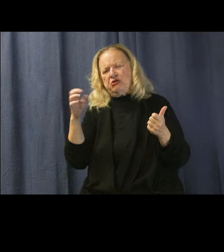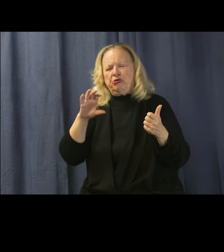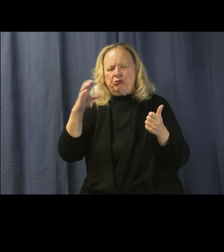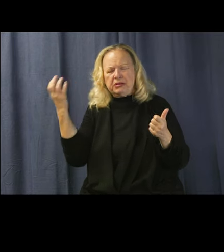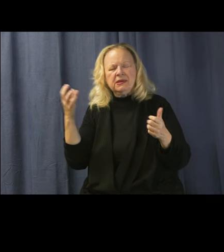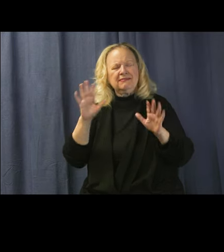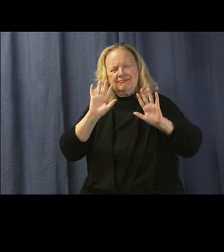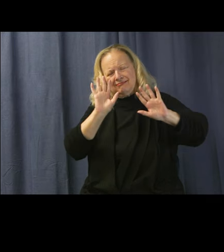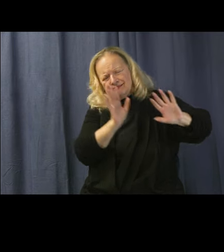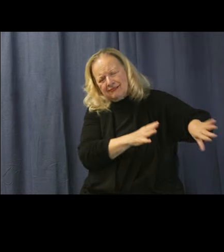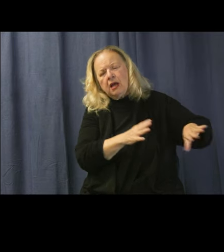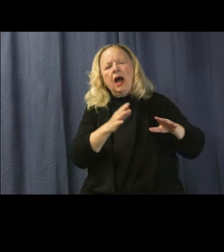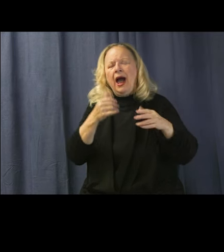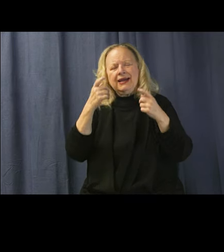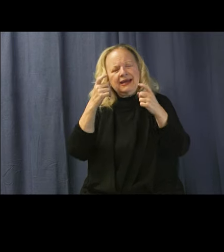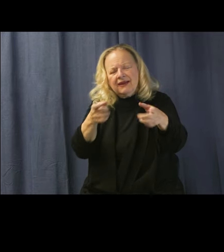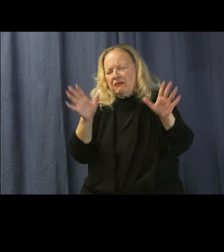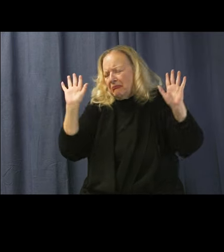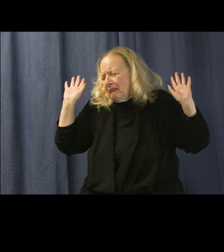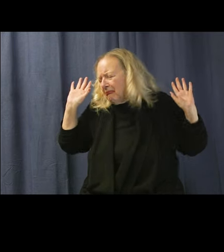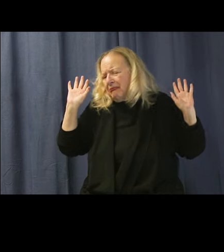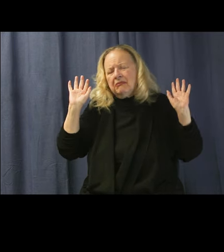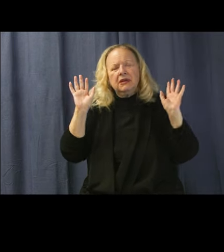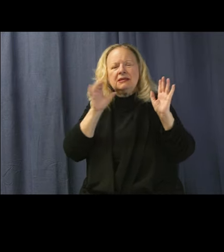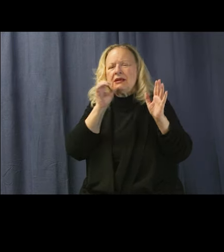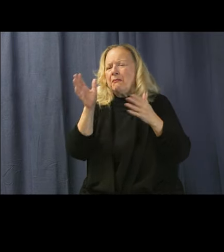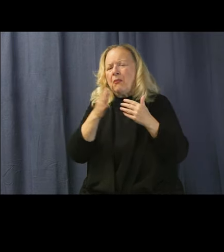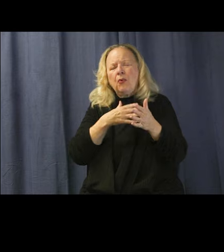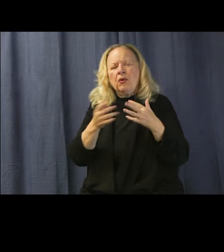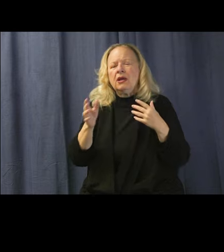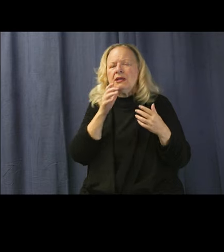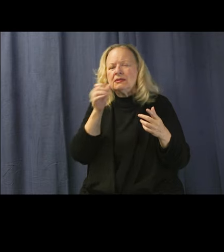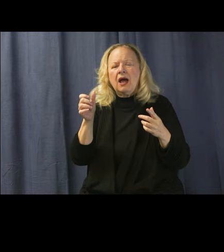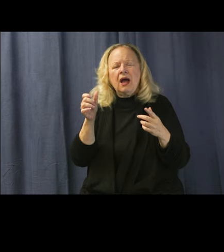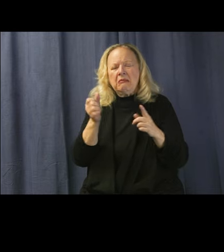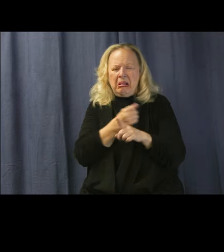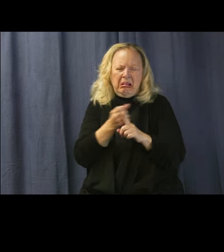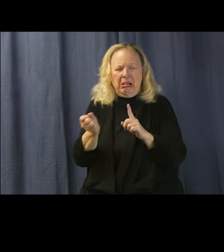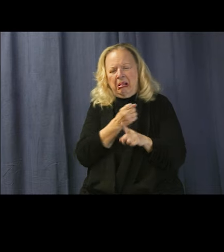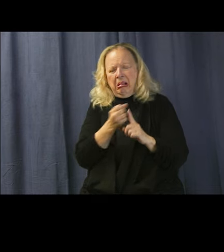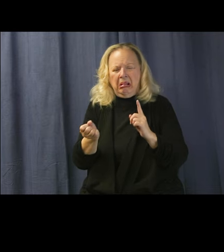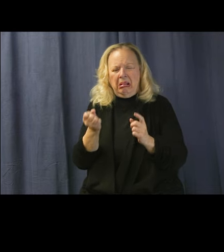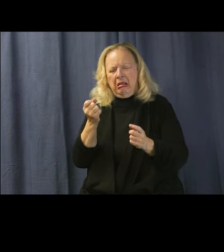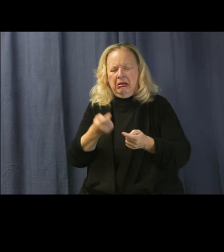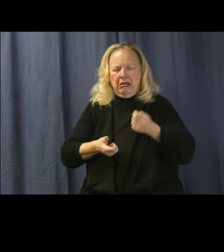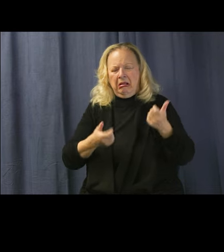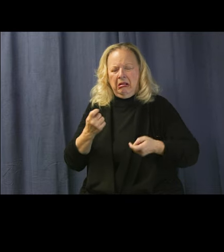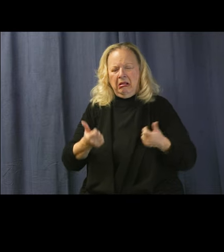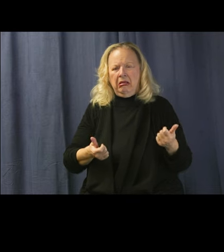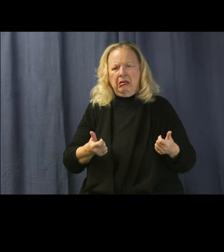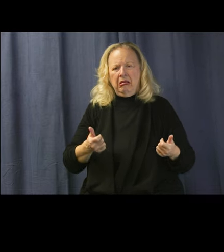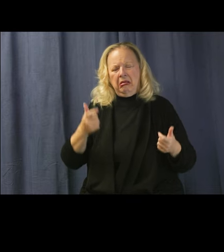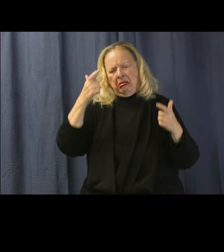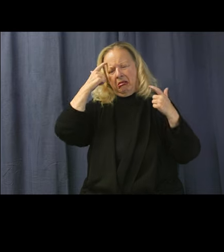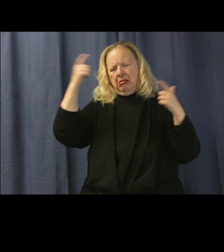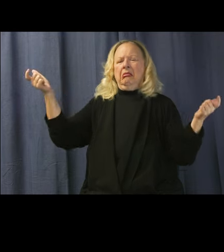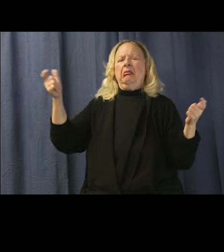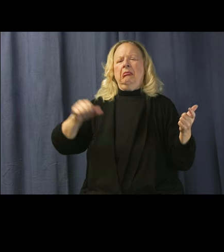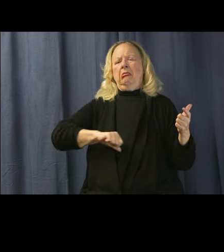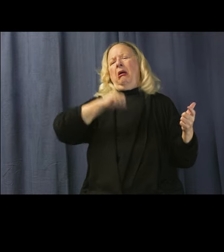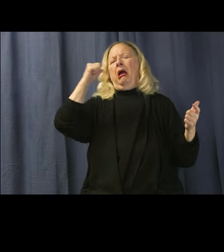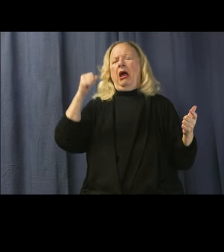them Passover. I give them Sukkot. It's not a matter of bashing people, taking things away. All that is arrogance and